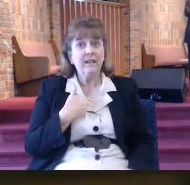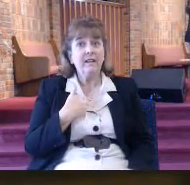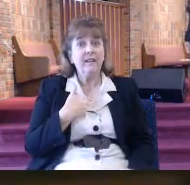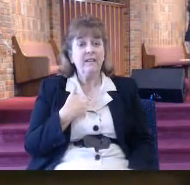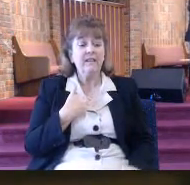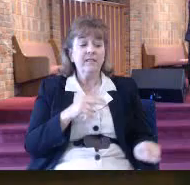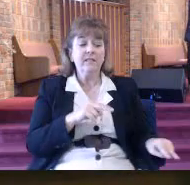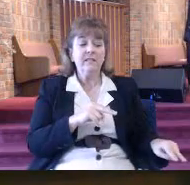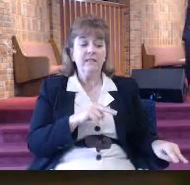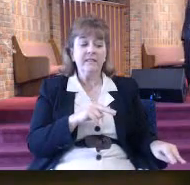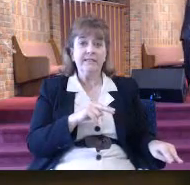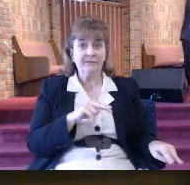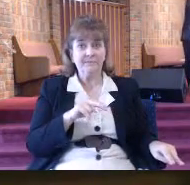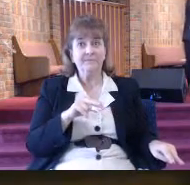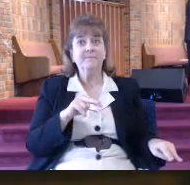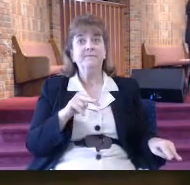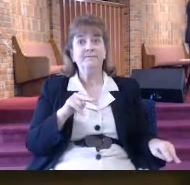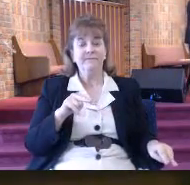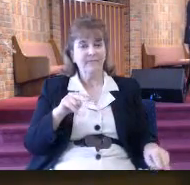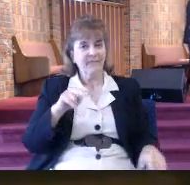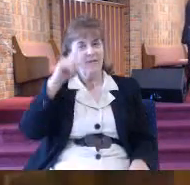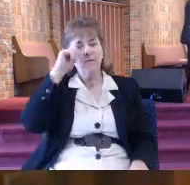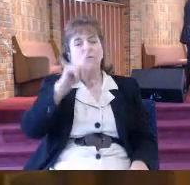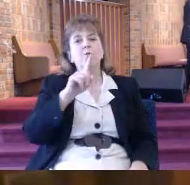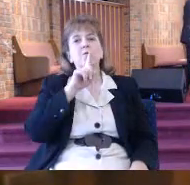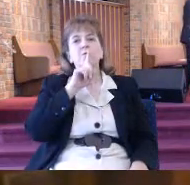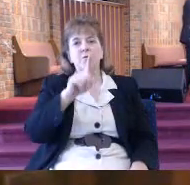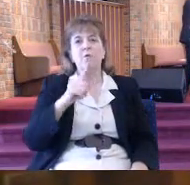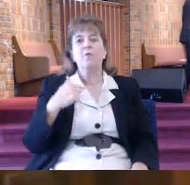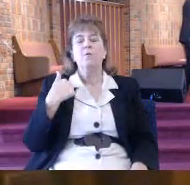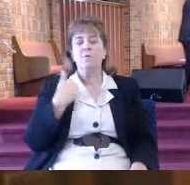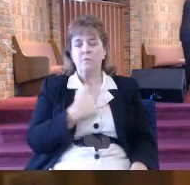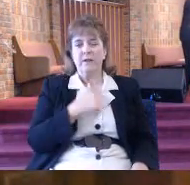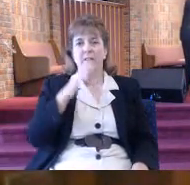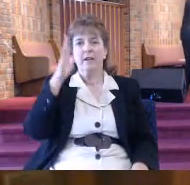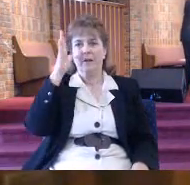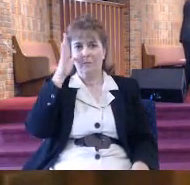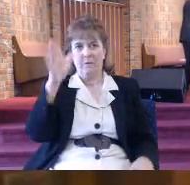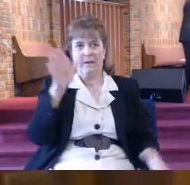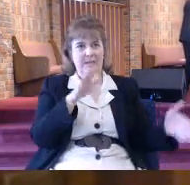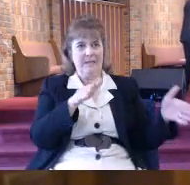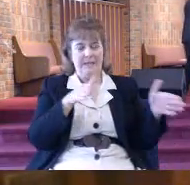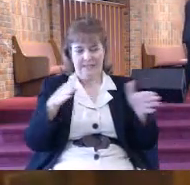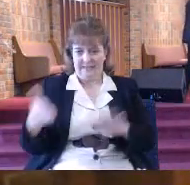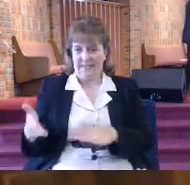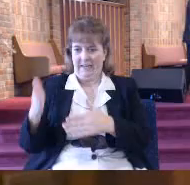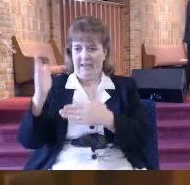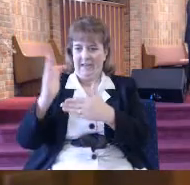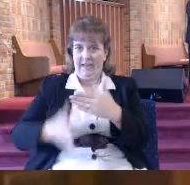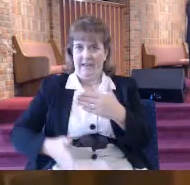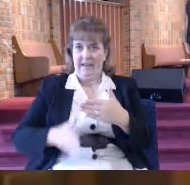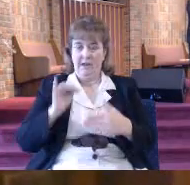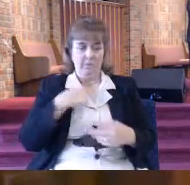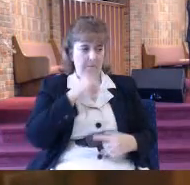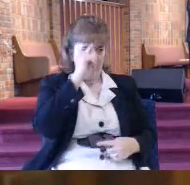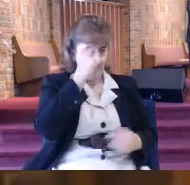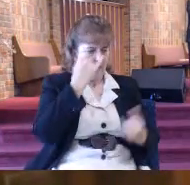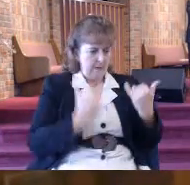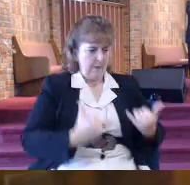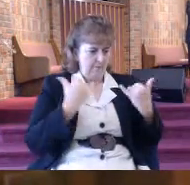You see, the certainty of life is that our lives are going to come to a conclusion. And if this life is the only life you're thinking about, then